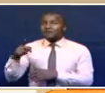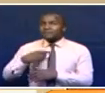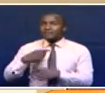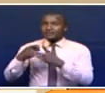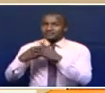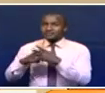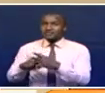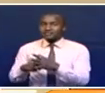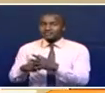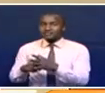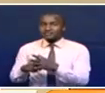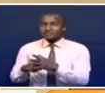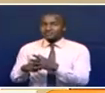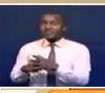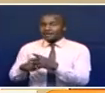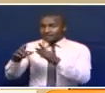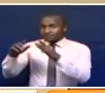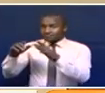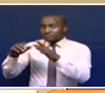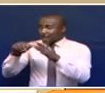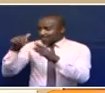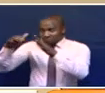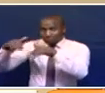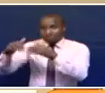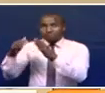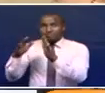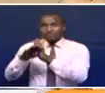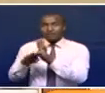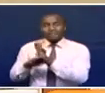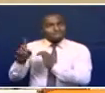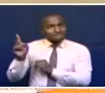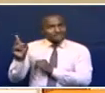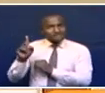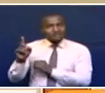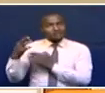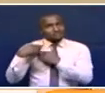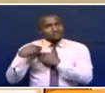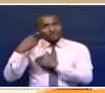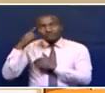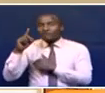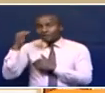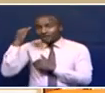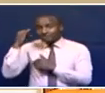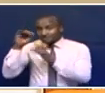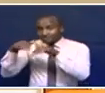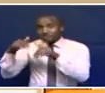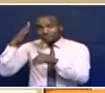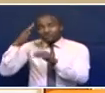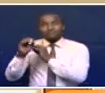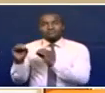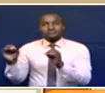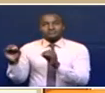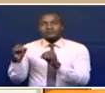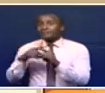the Wikivuki irrigation scheme, which I'm sure the minister responsible for irrigation has no idea. Yeah, but they're talking